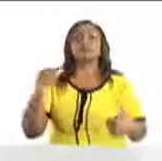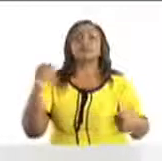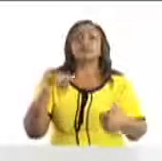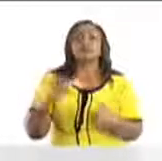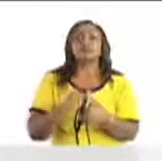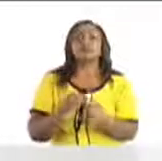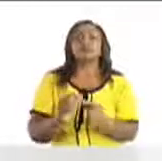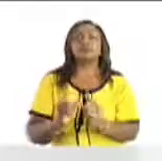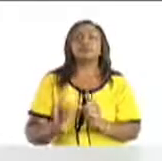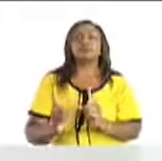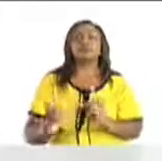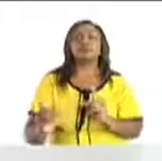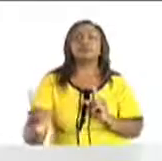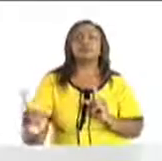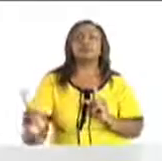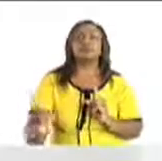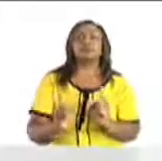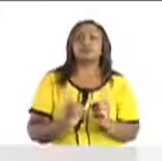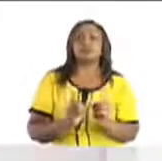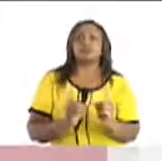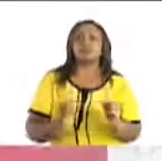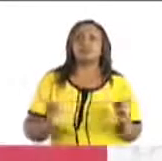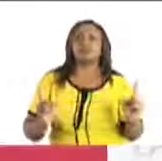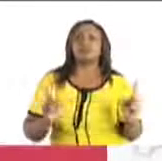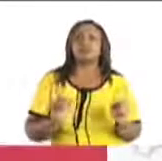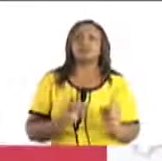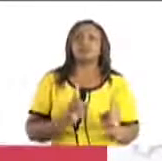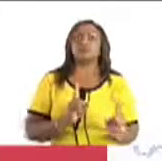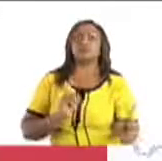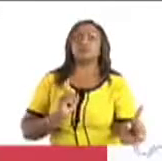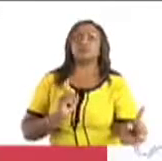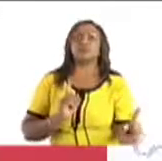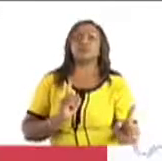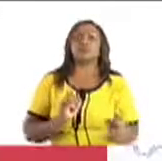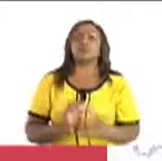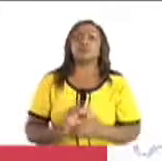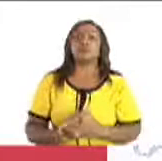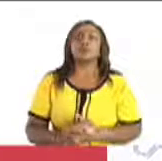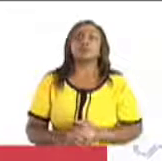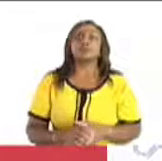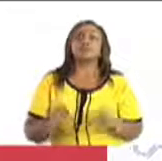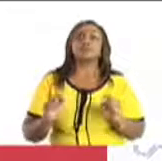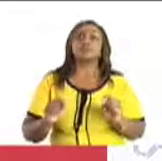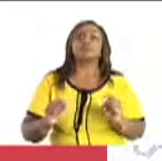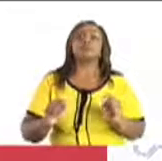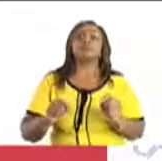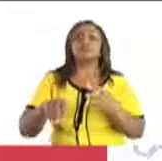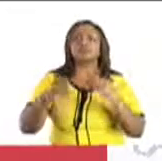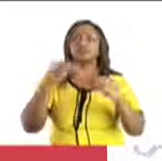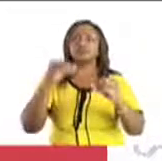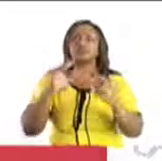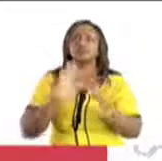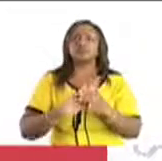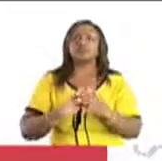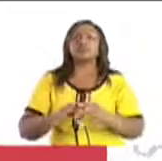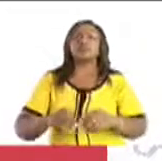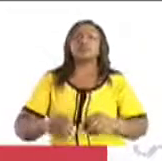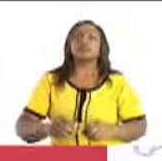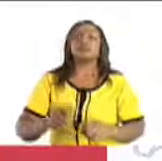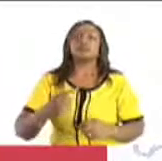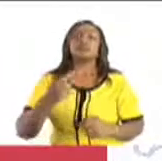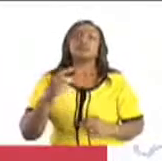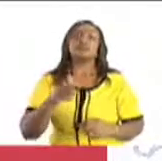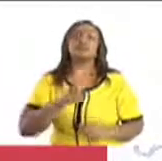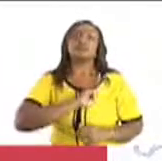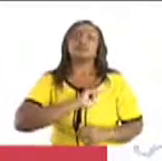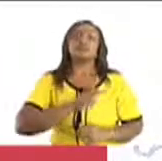the social distancing. Very good. Today's lesson, we will be discussing about the